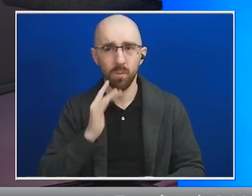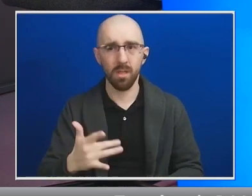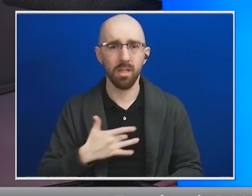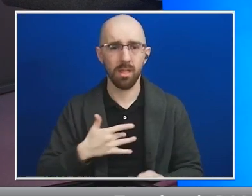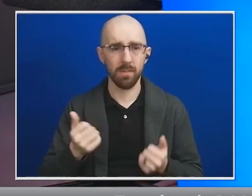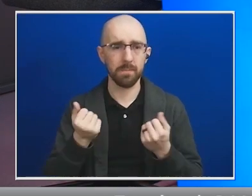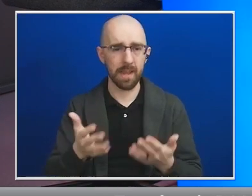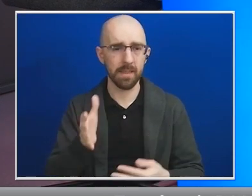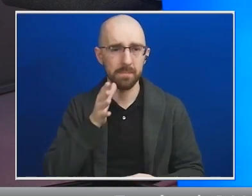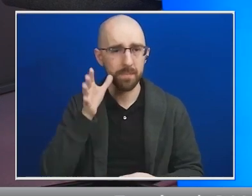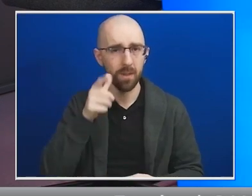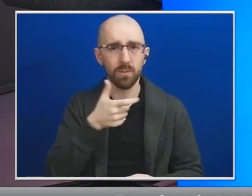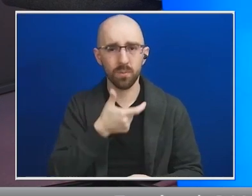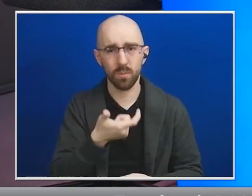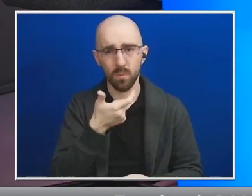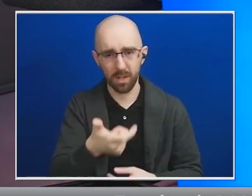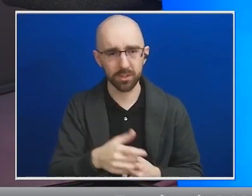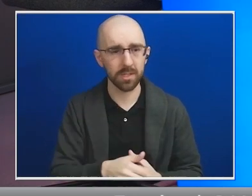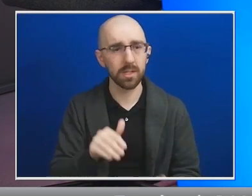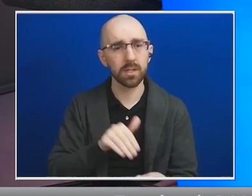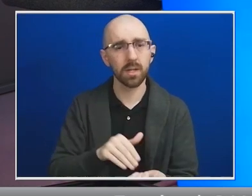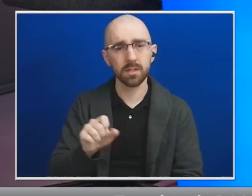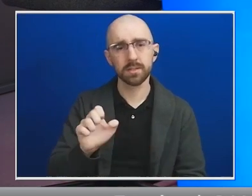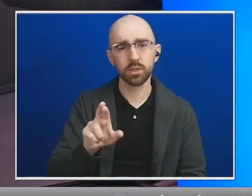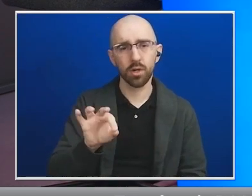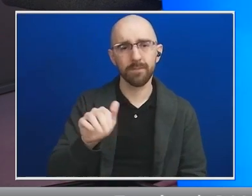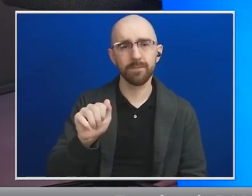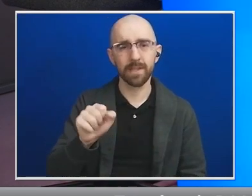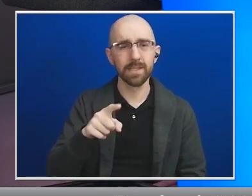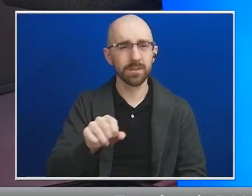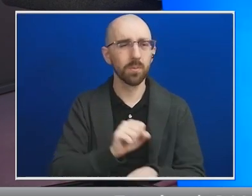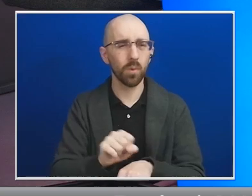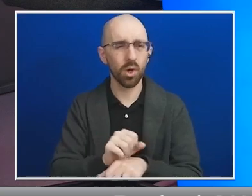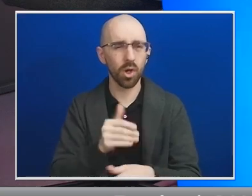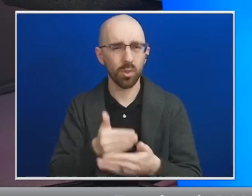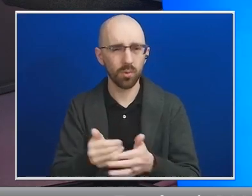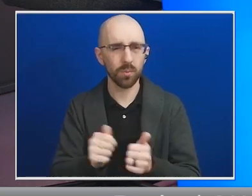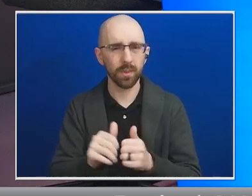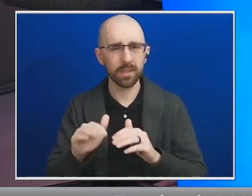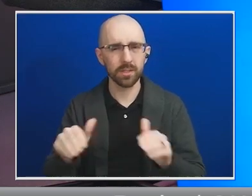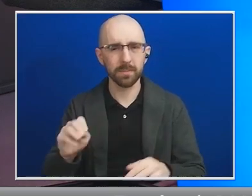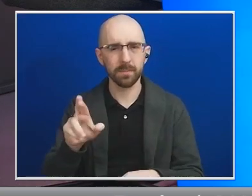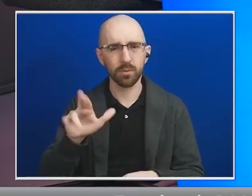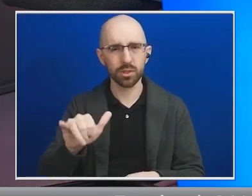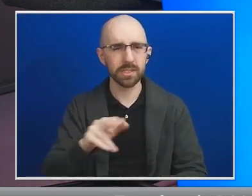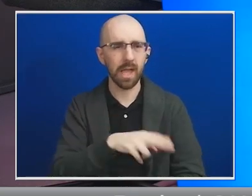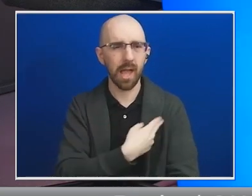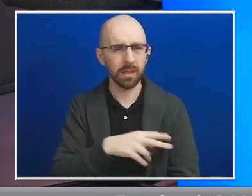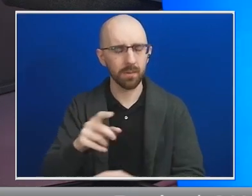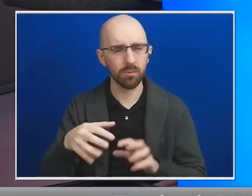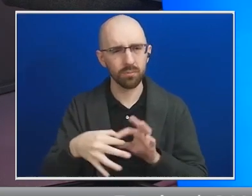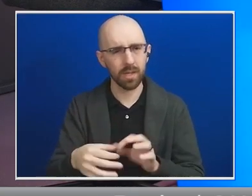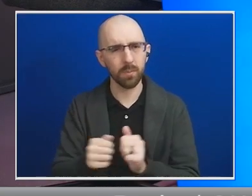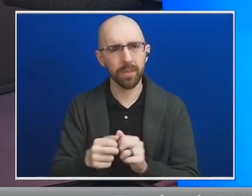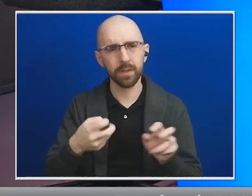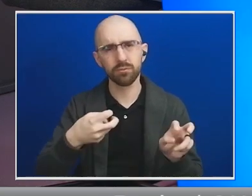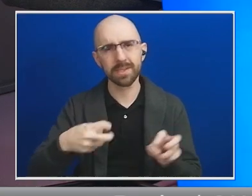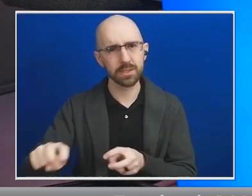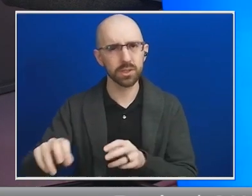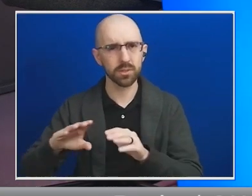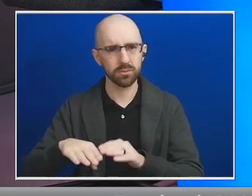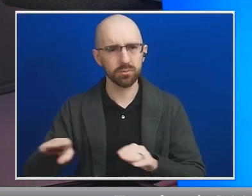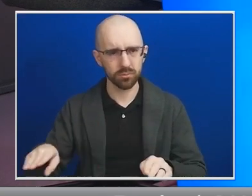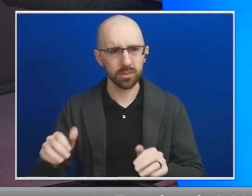watching. Dr. Surface, you work closely with Children's Mercy Hospital when it comes to transitioning children with